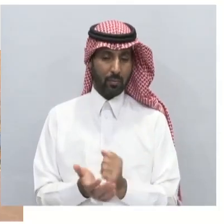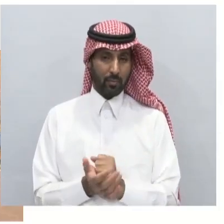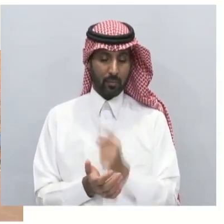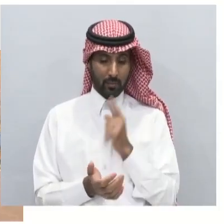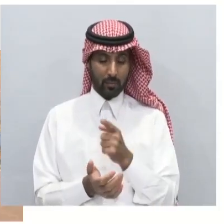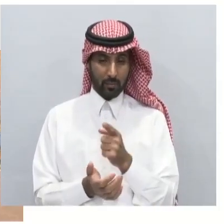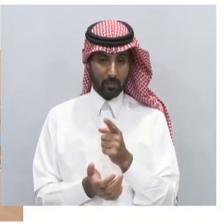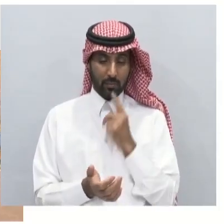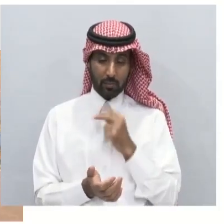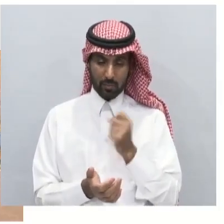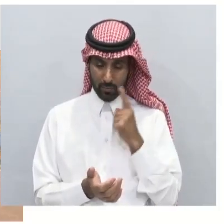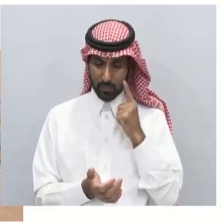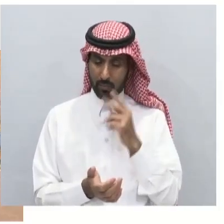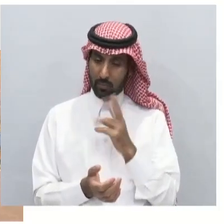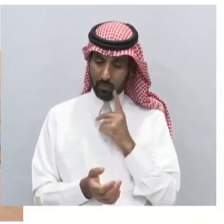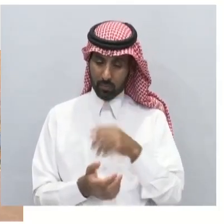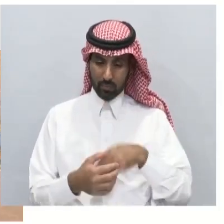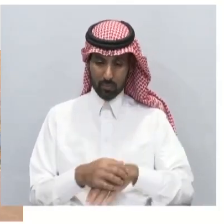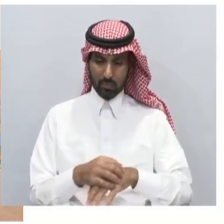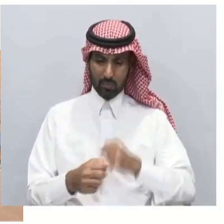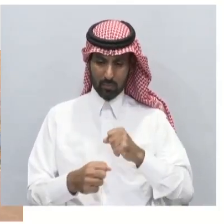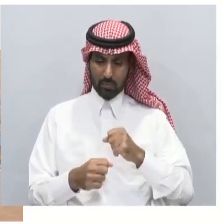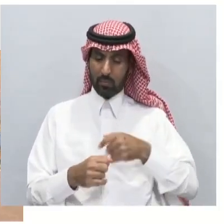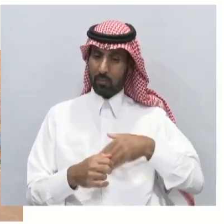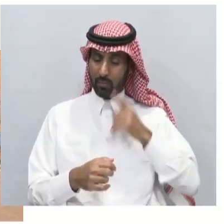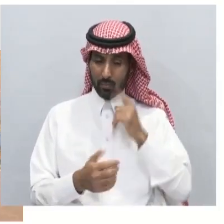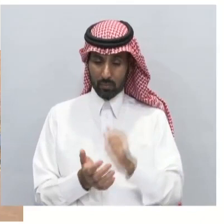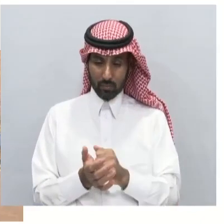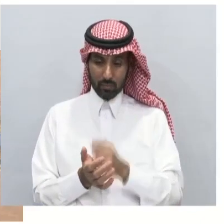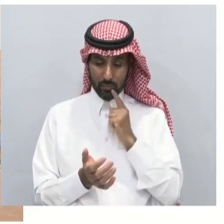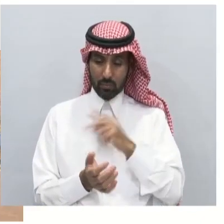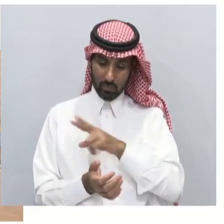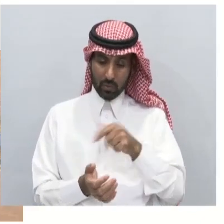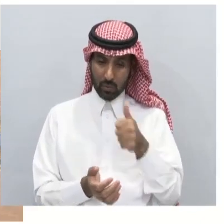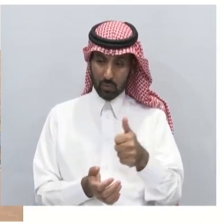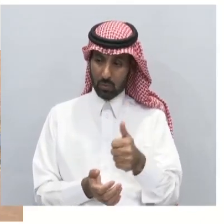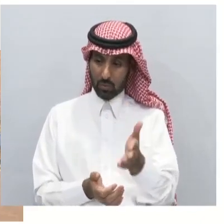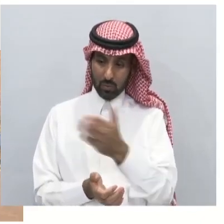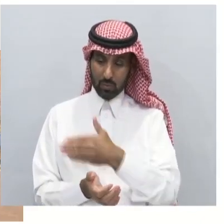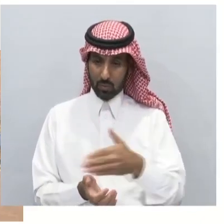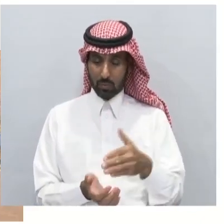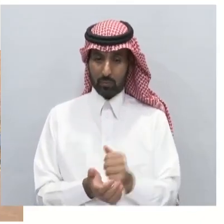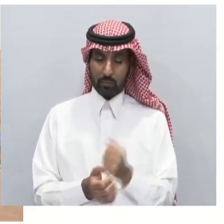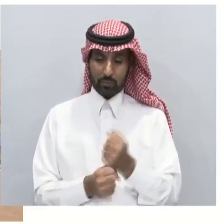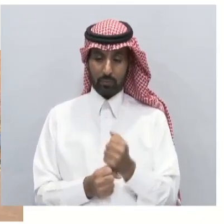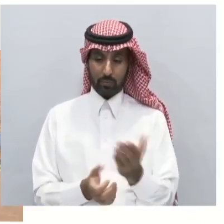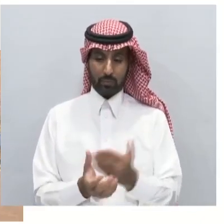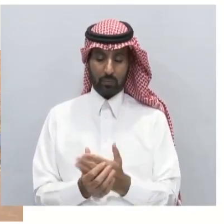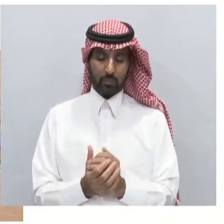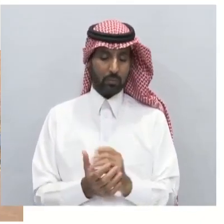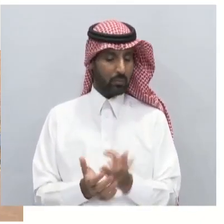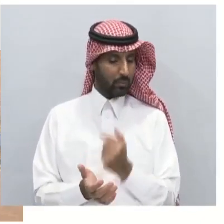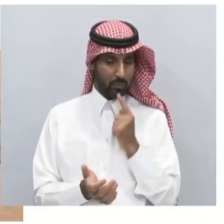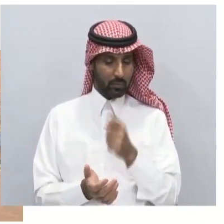say it is taking your shoes off in the house is common. Or you can say